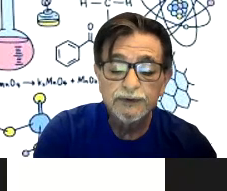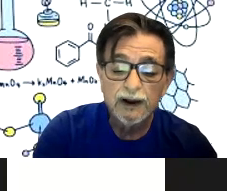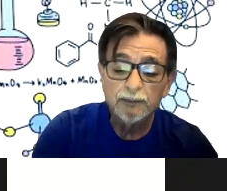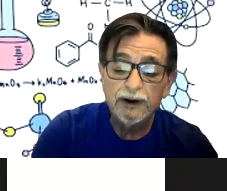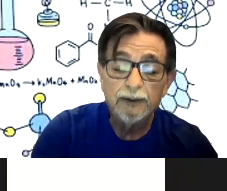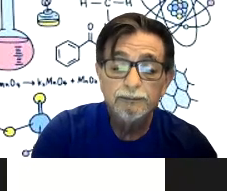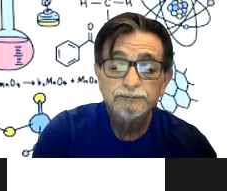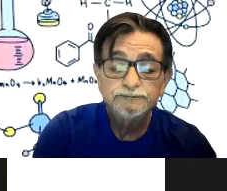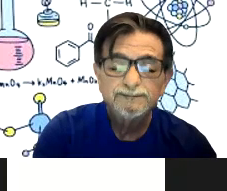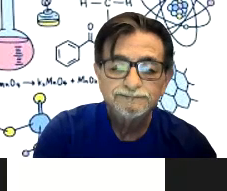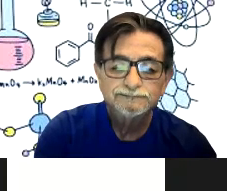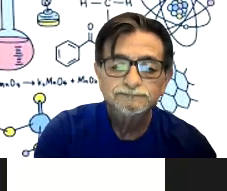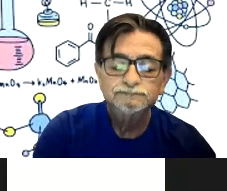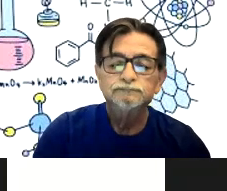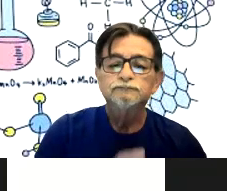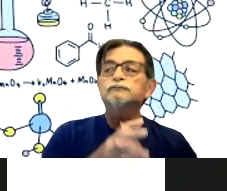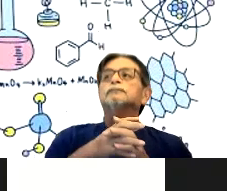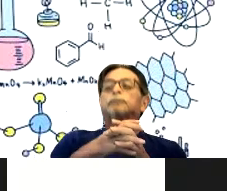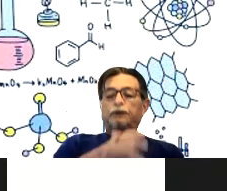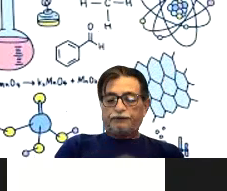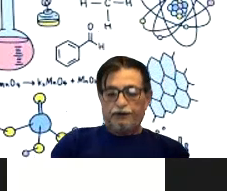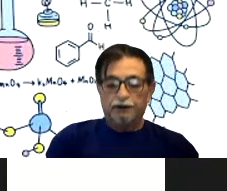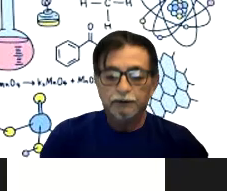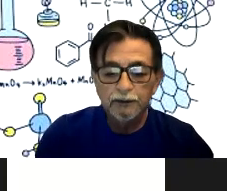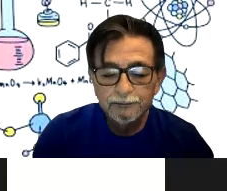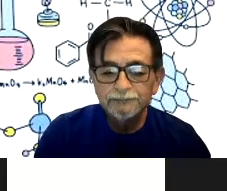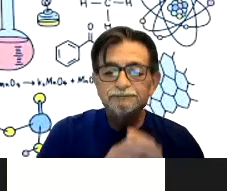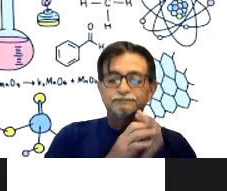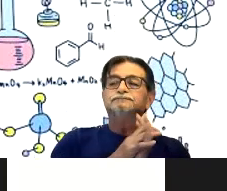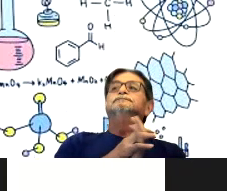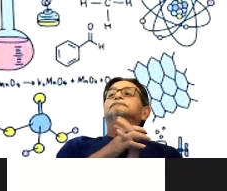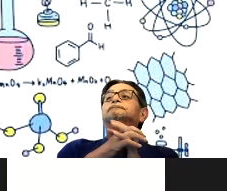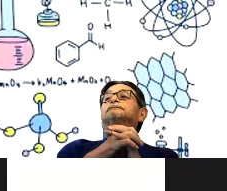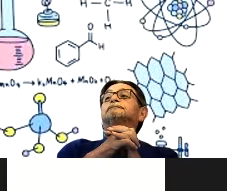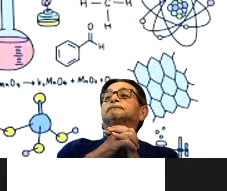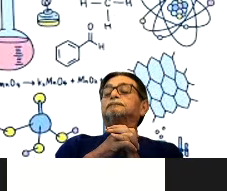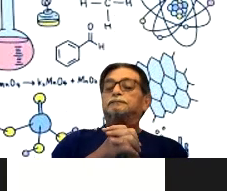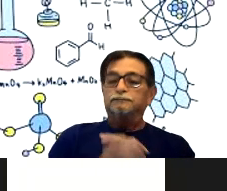Oxygen brings in how many? 6. Yeah. That'll bring in